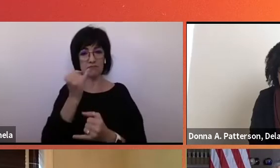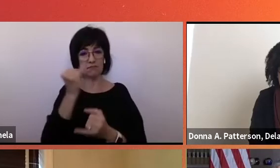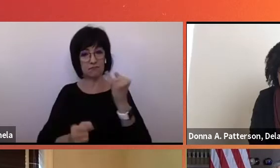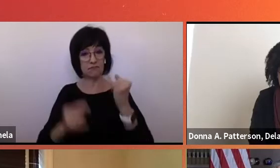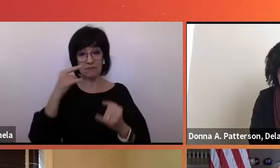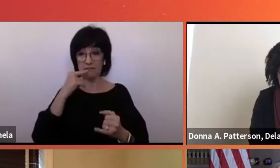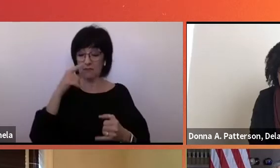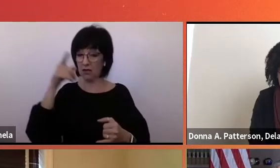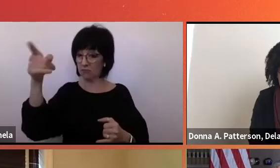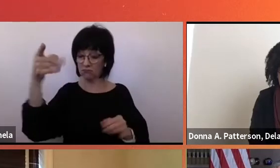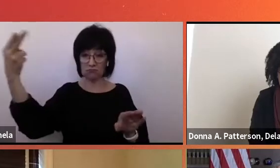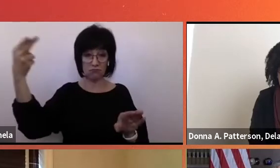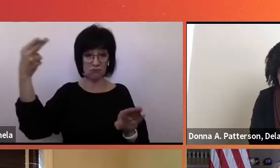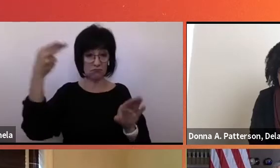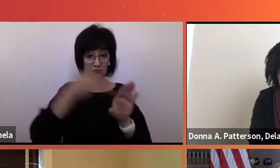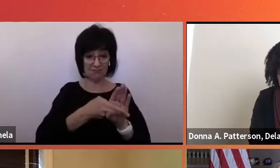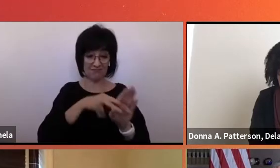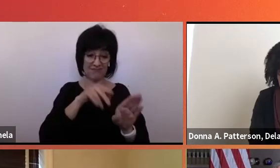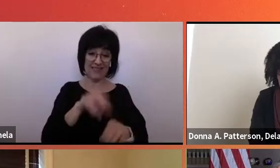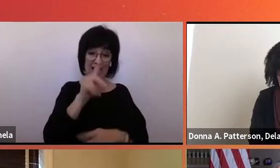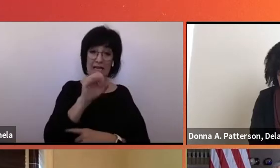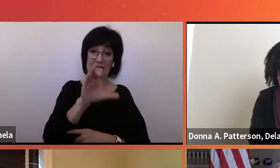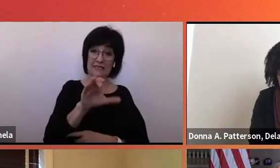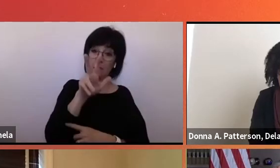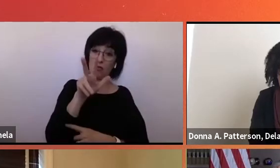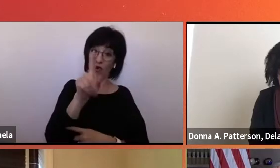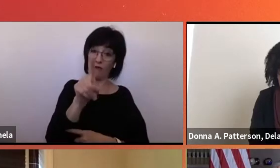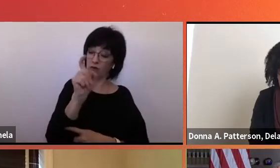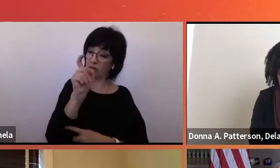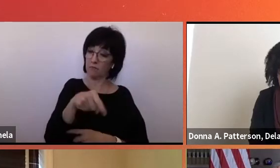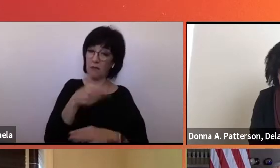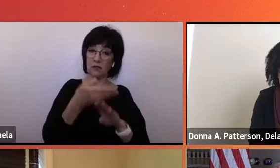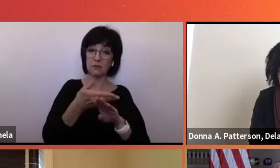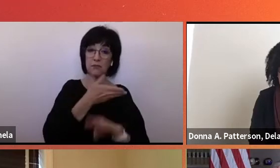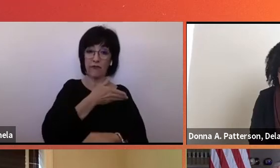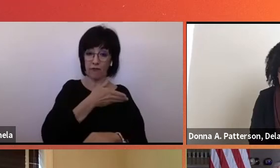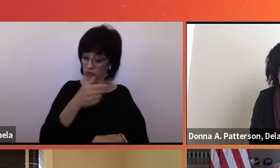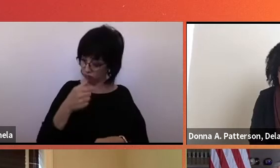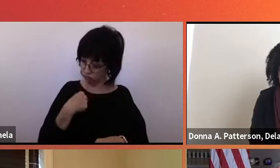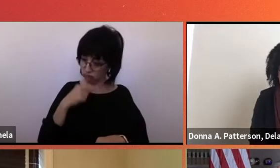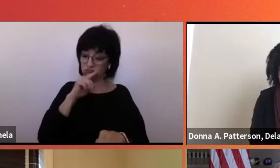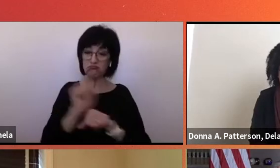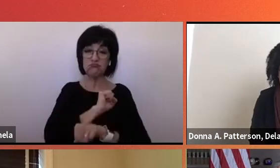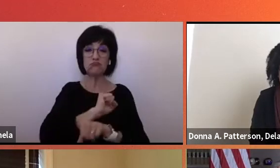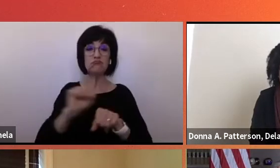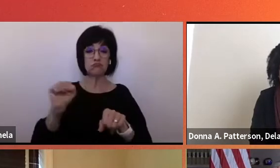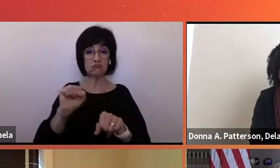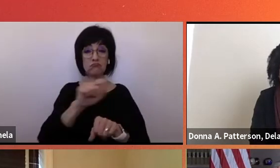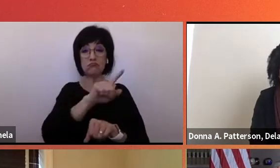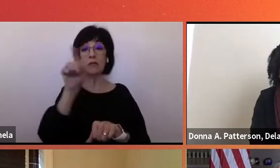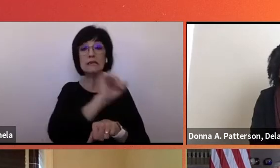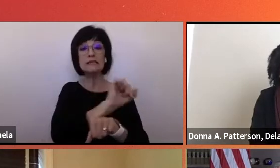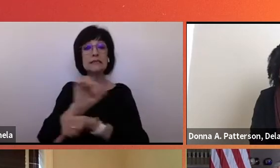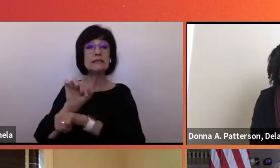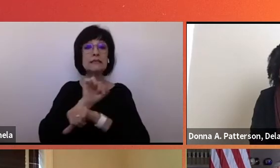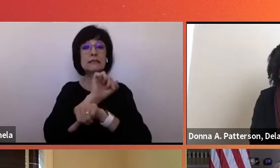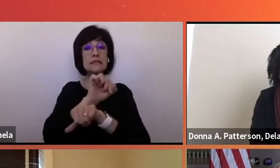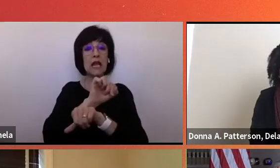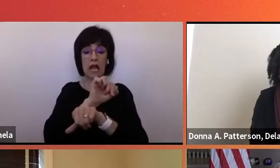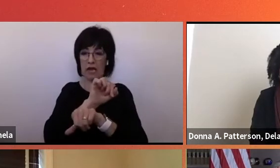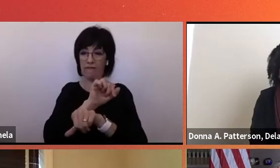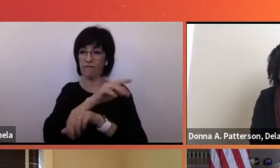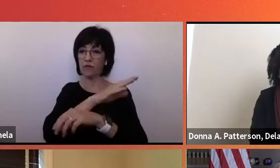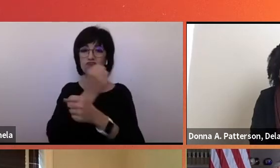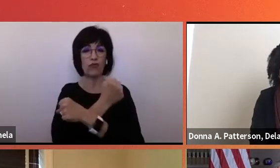Union by December 31st, I am going to free all the slaves. And I'm also going to let African-American